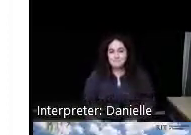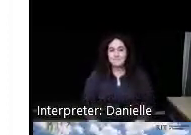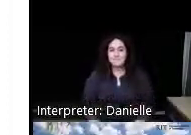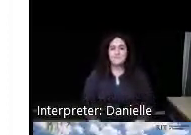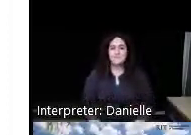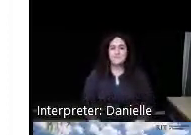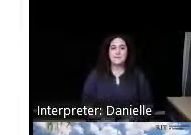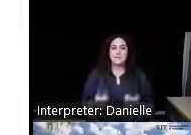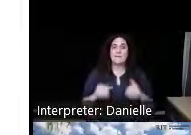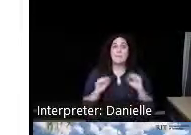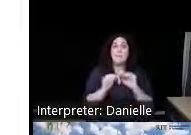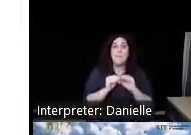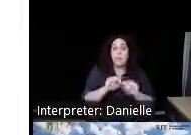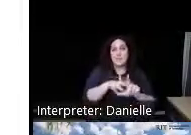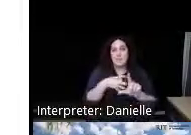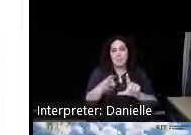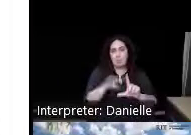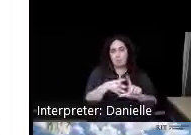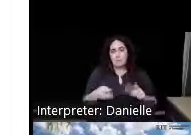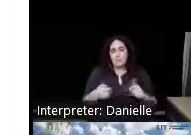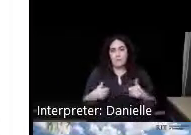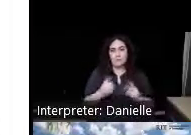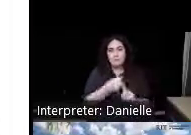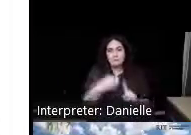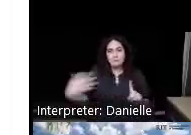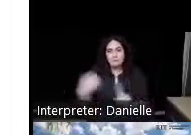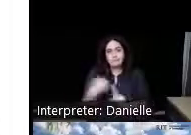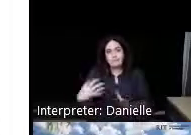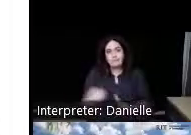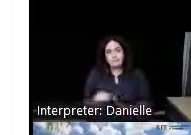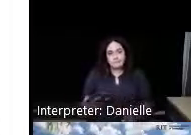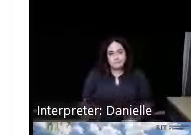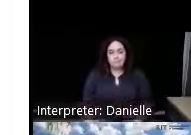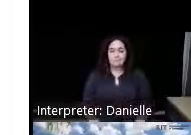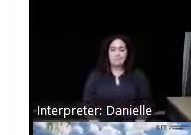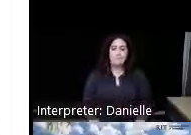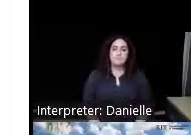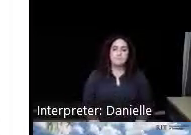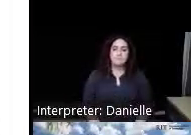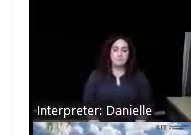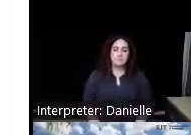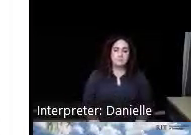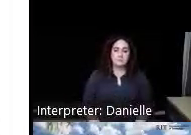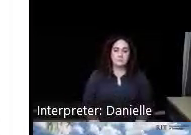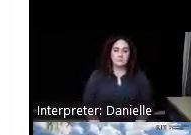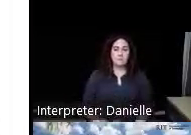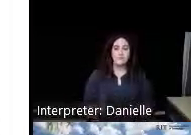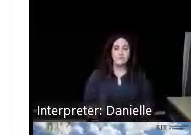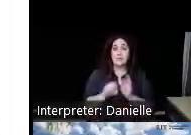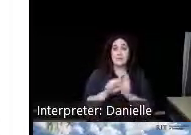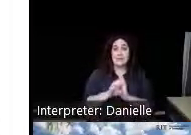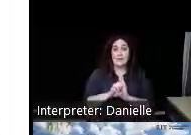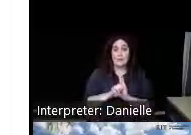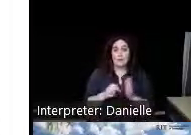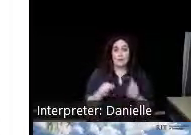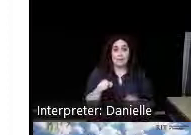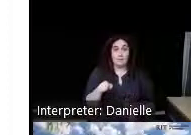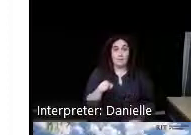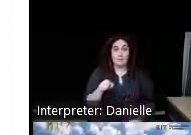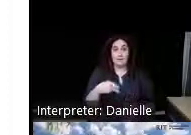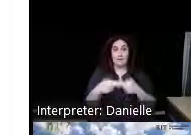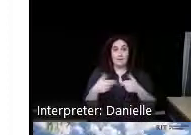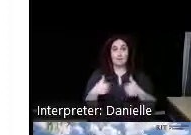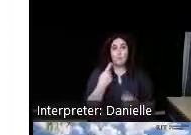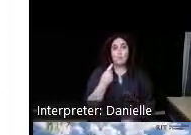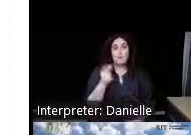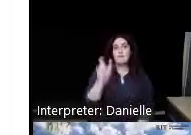deeper analysis of different types of content. So for example, on the slide, I just have a column for charts. We